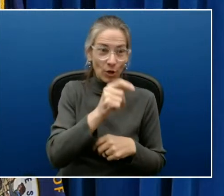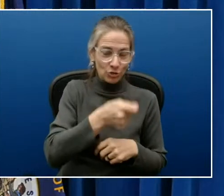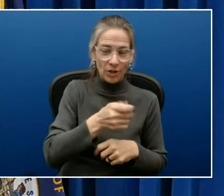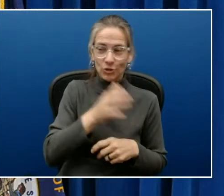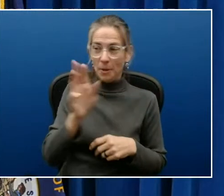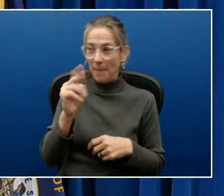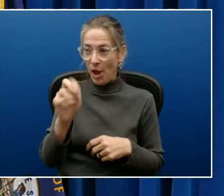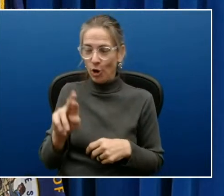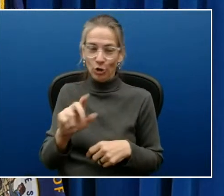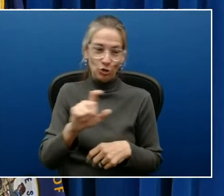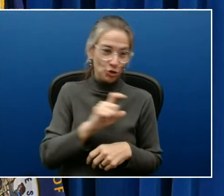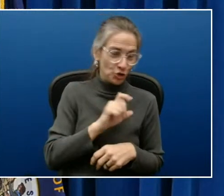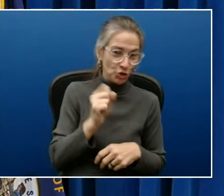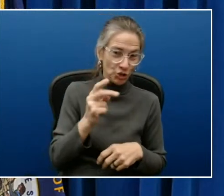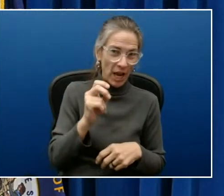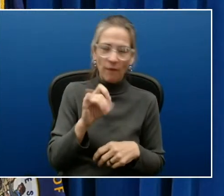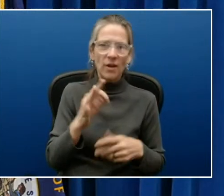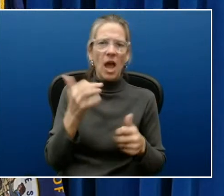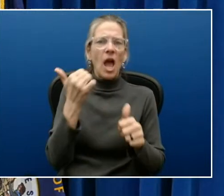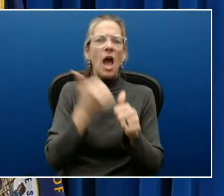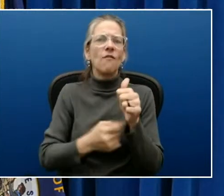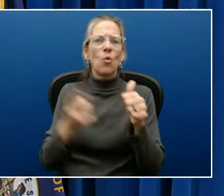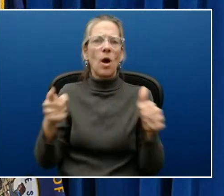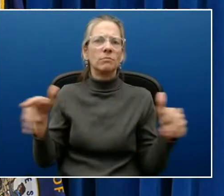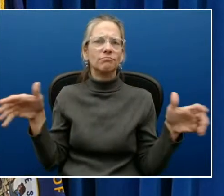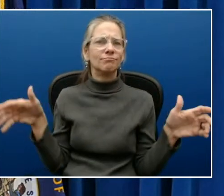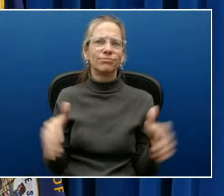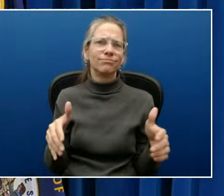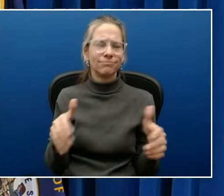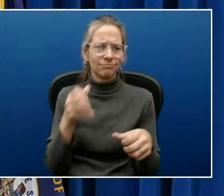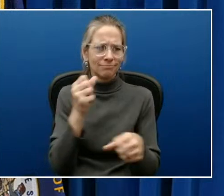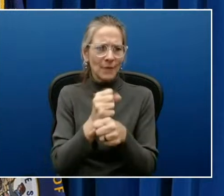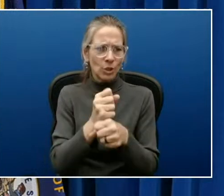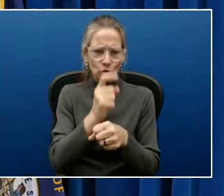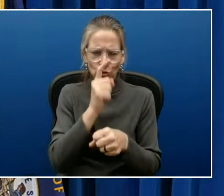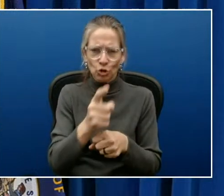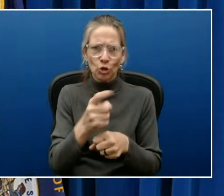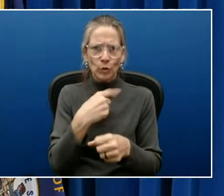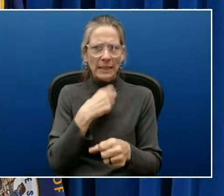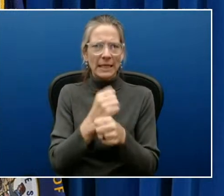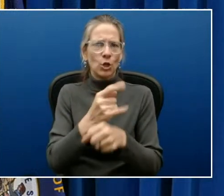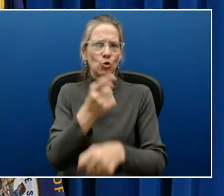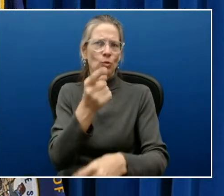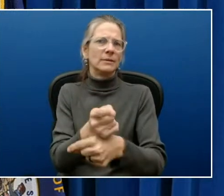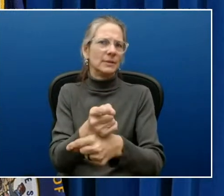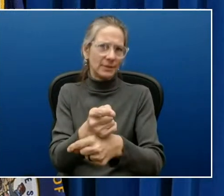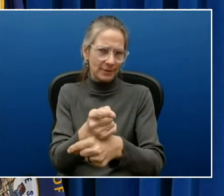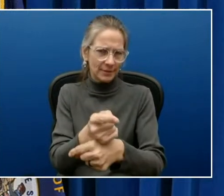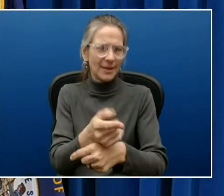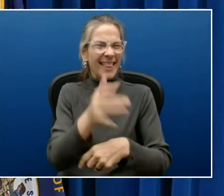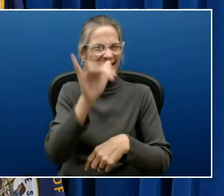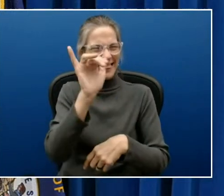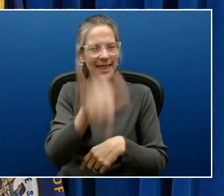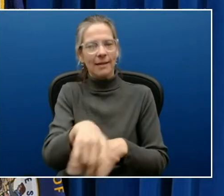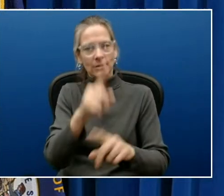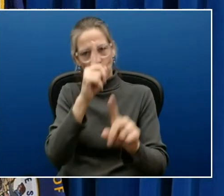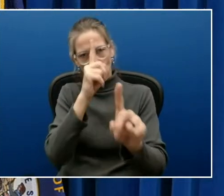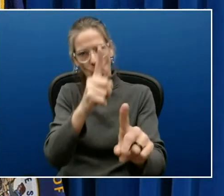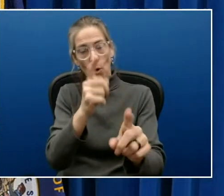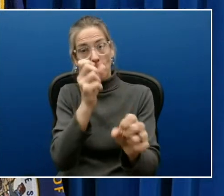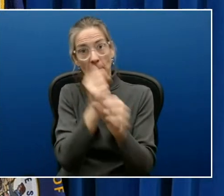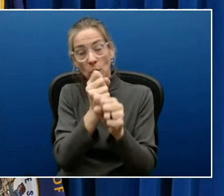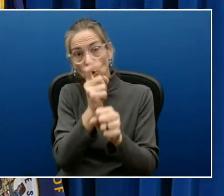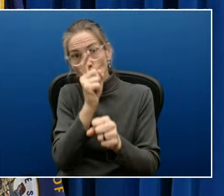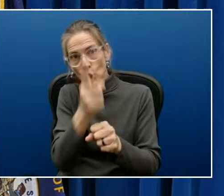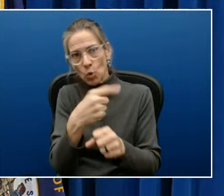I mean, this is everybody coming together to make sure we get it right, and that's the goal, making sure that we get it